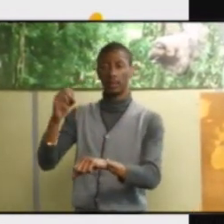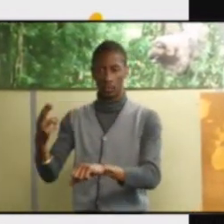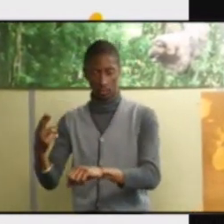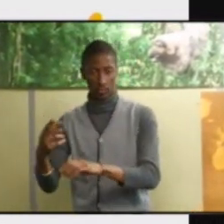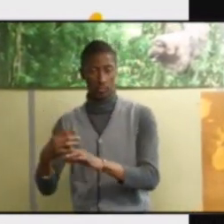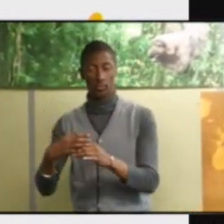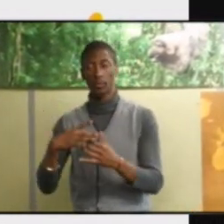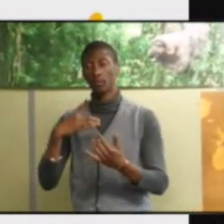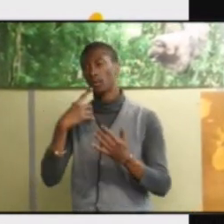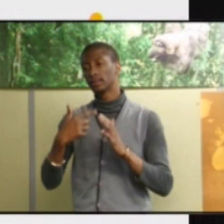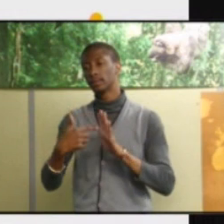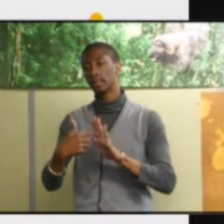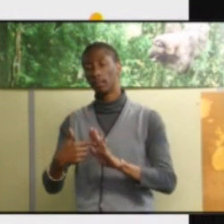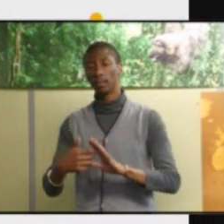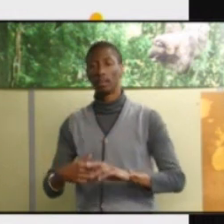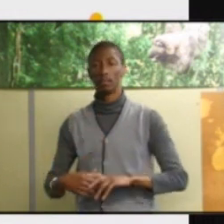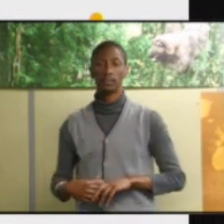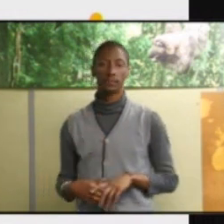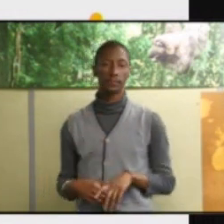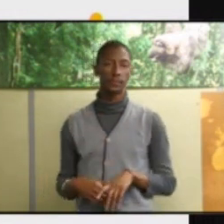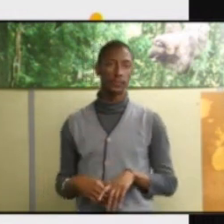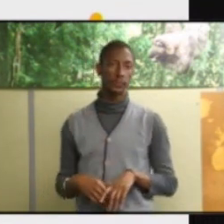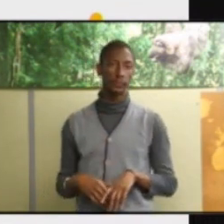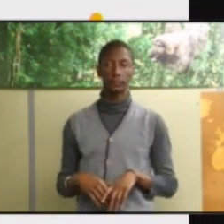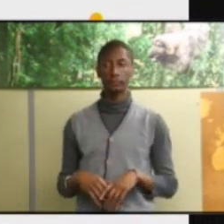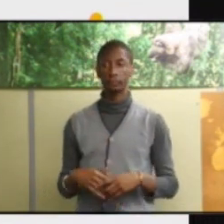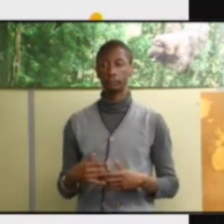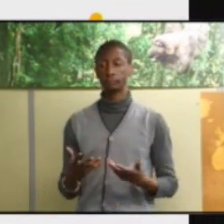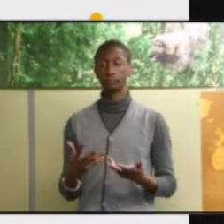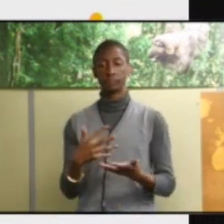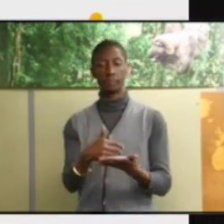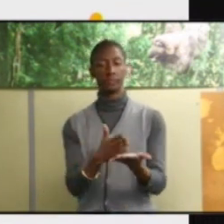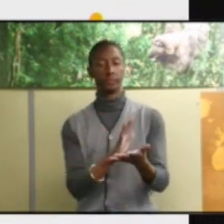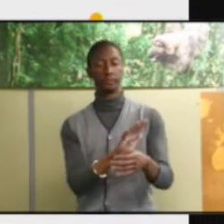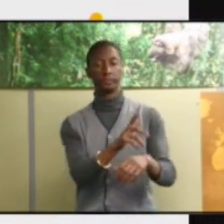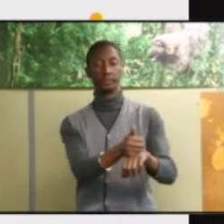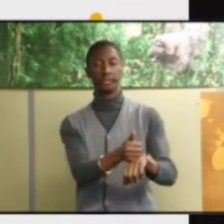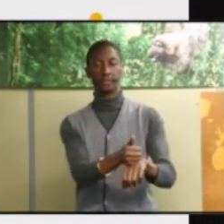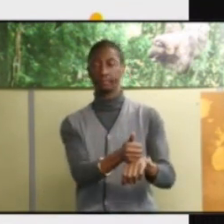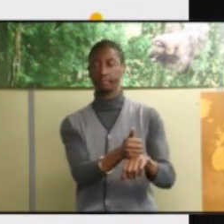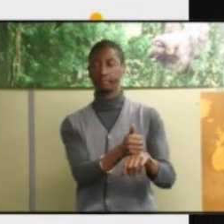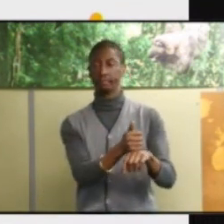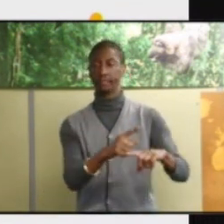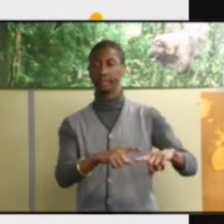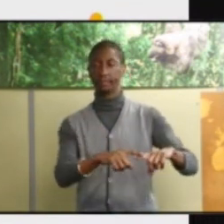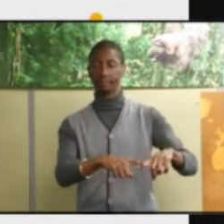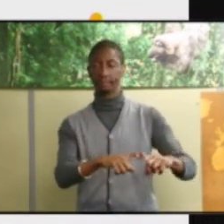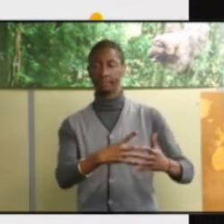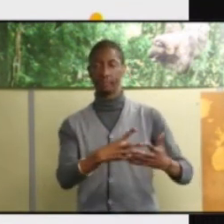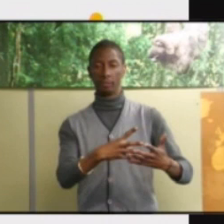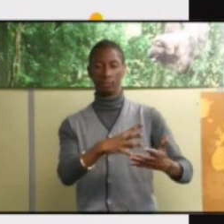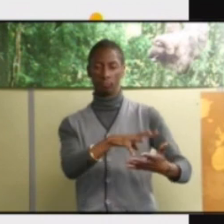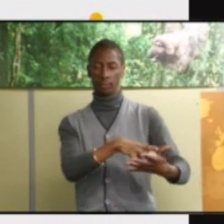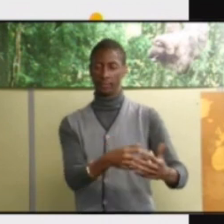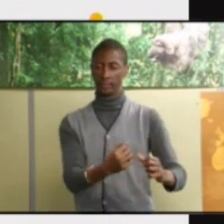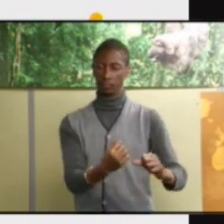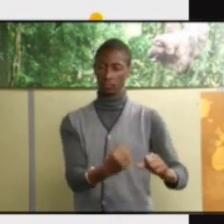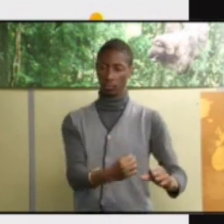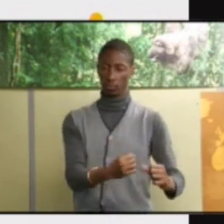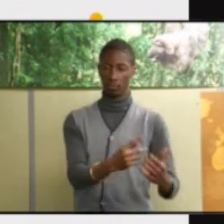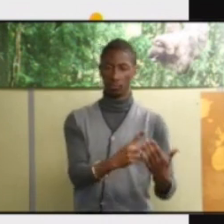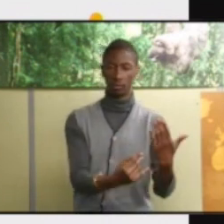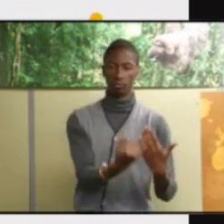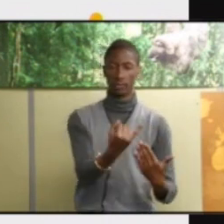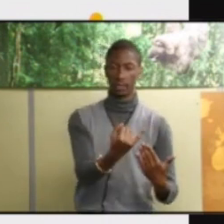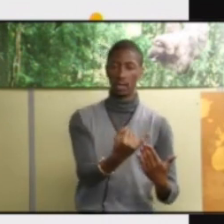would be if you set a budget that was based on a very graphic project and now you wanted